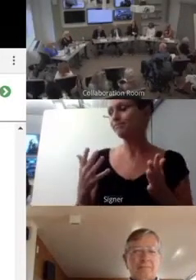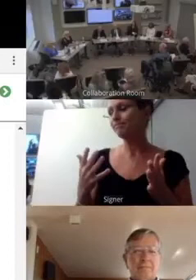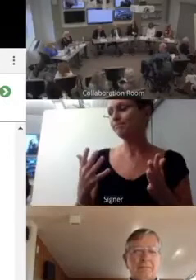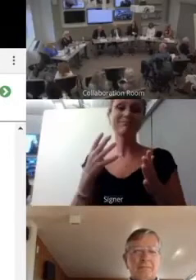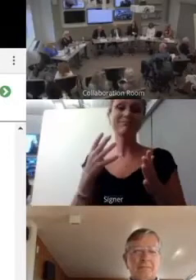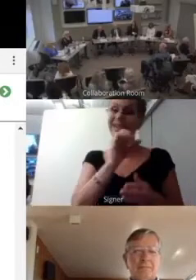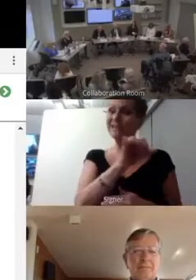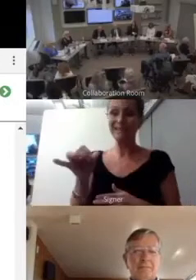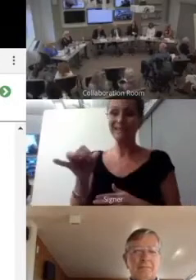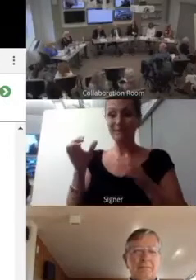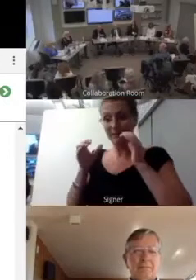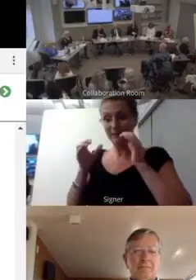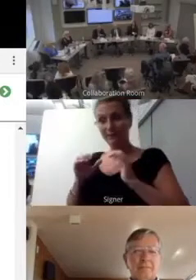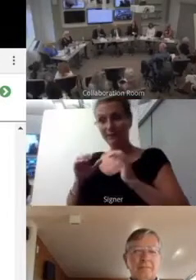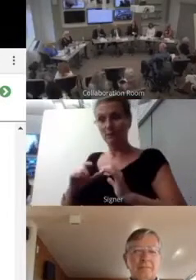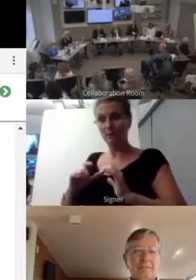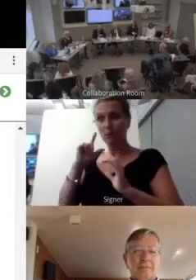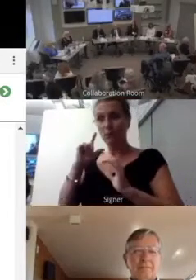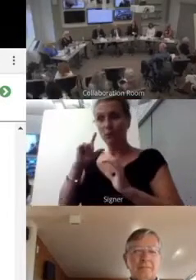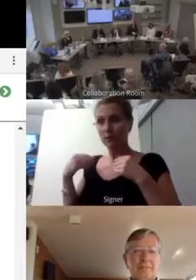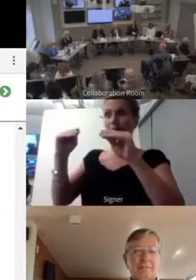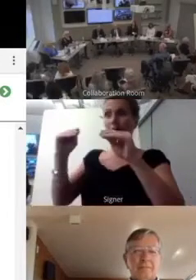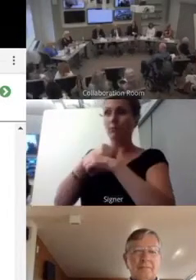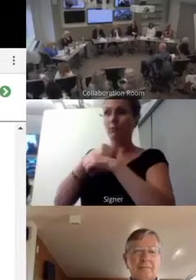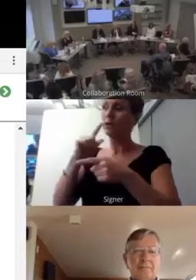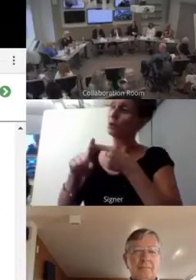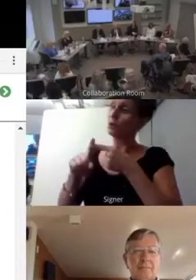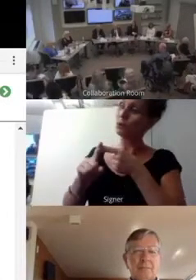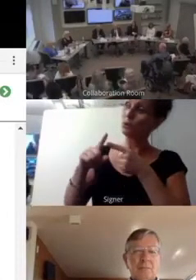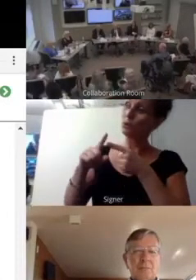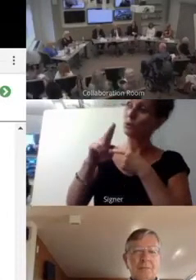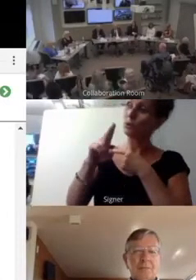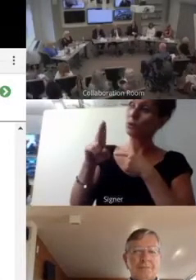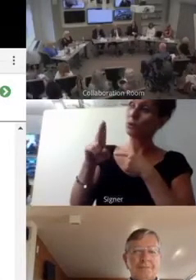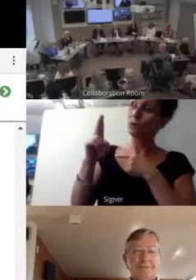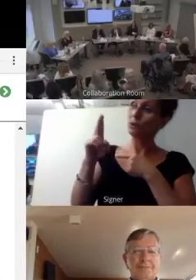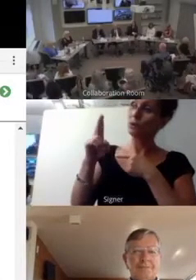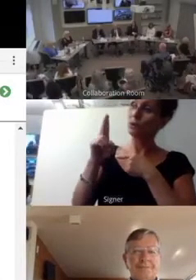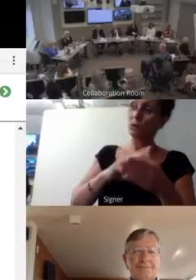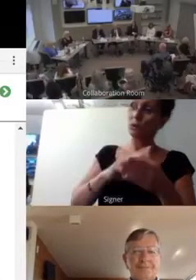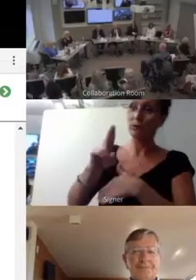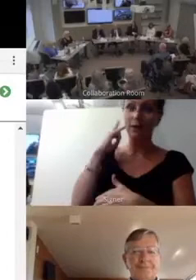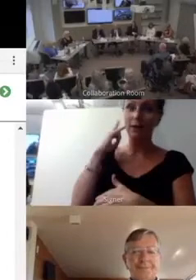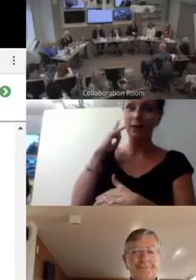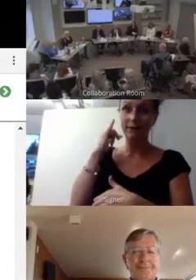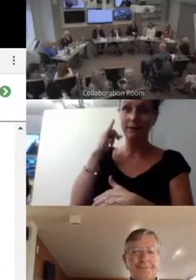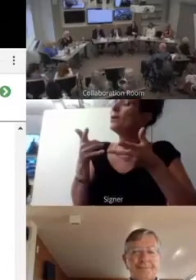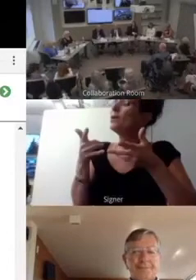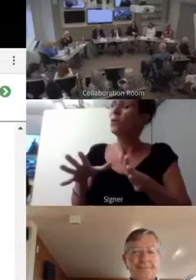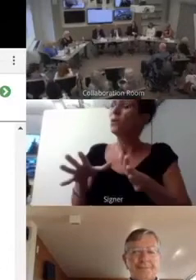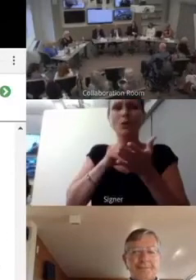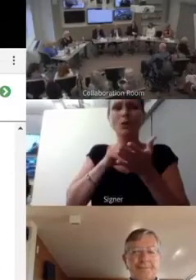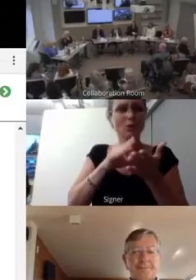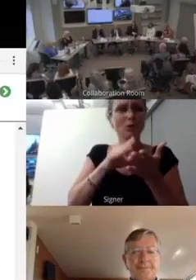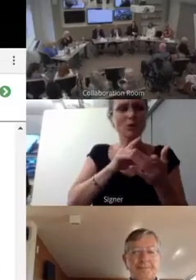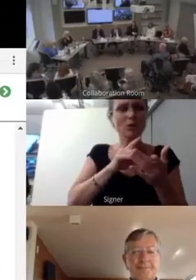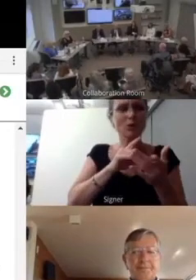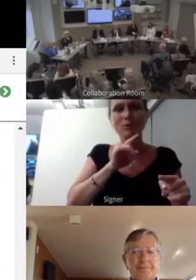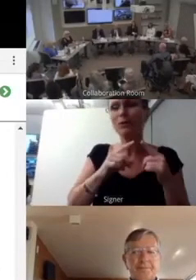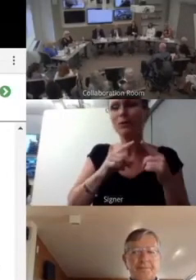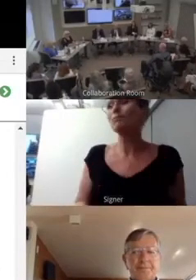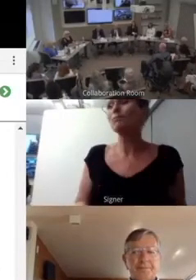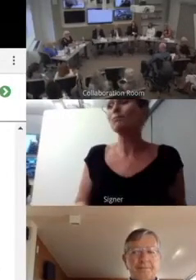California, no doubt don't want to have to learn and respond to multiple different requirements from different